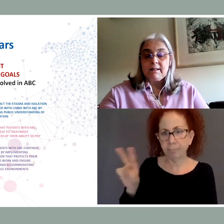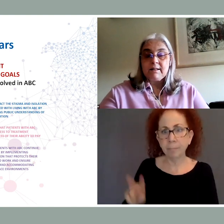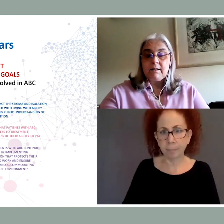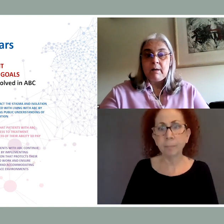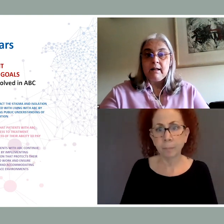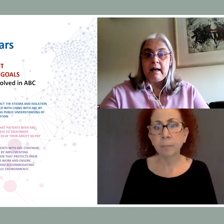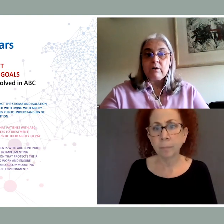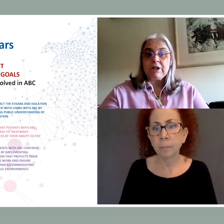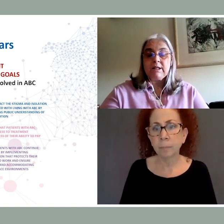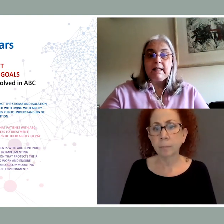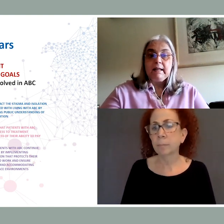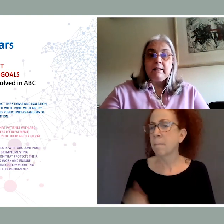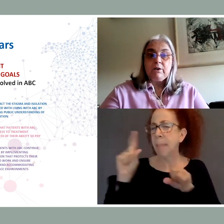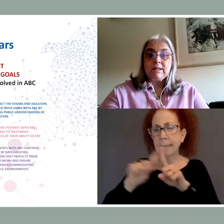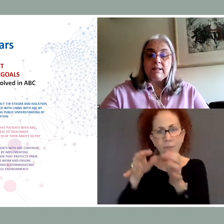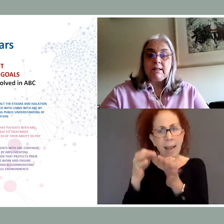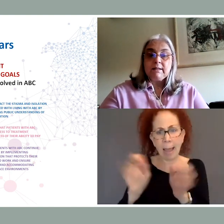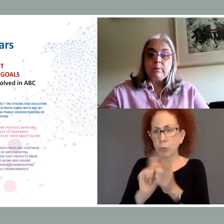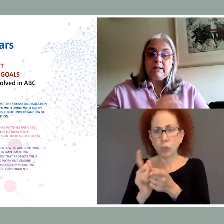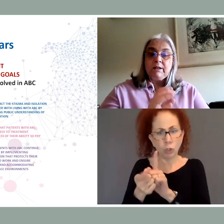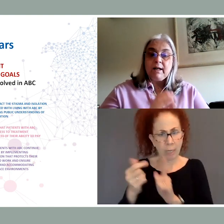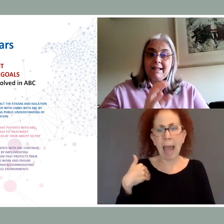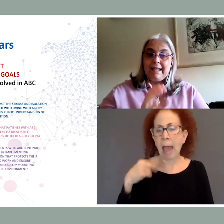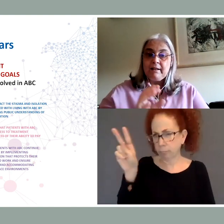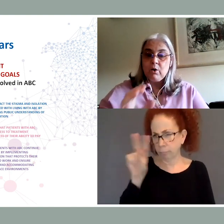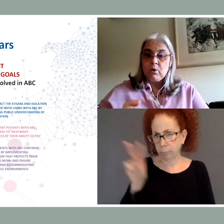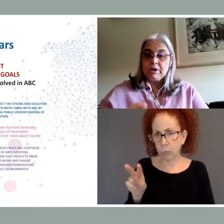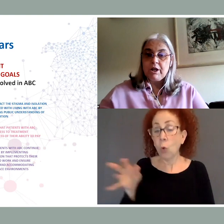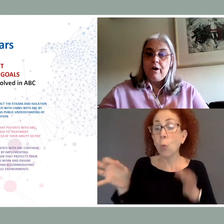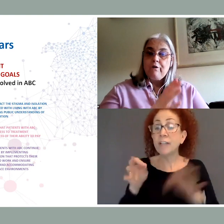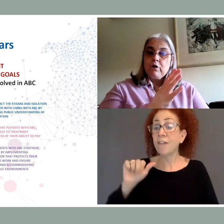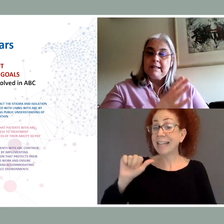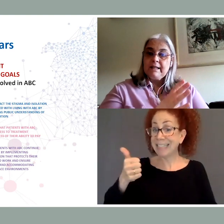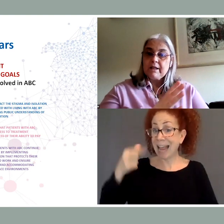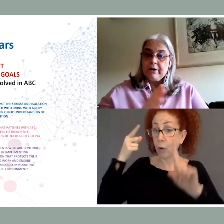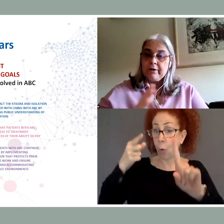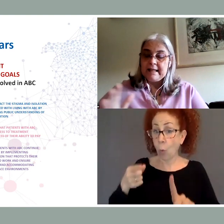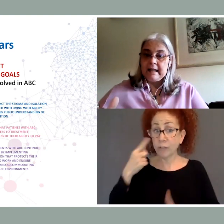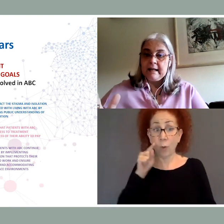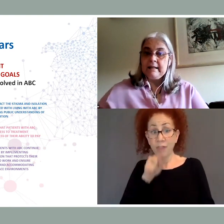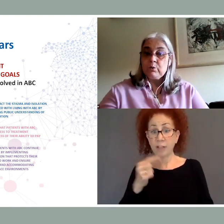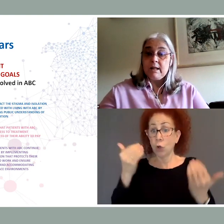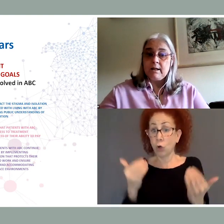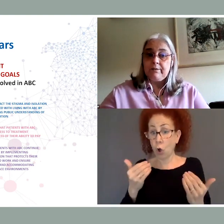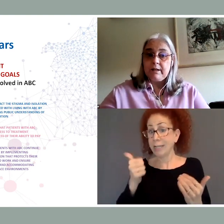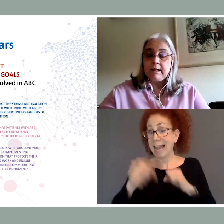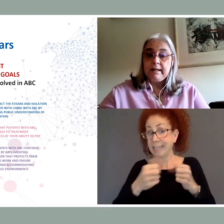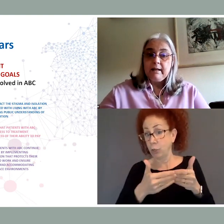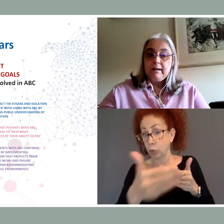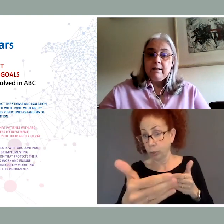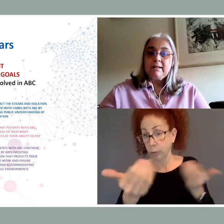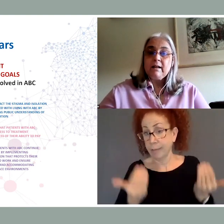It exists in many languages, and you will see that we define 10 goals for this current decade that we are